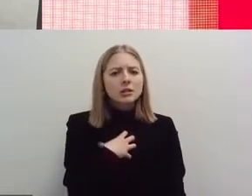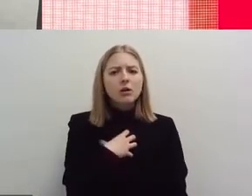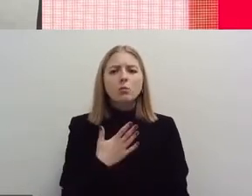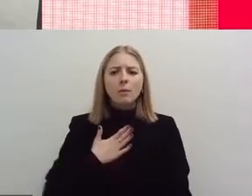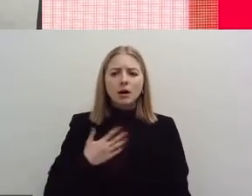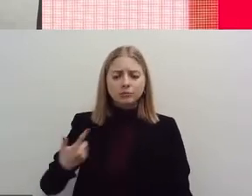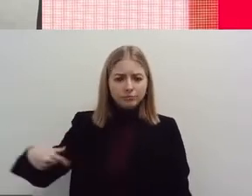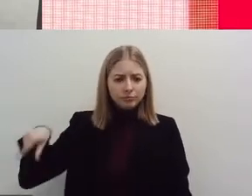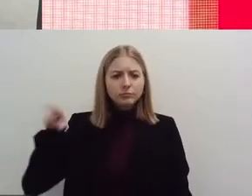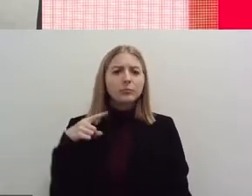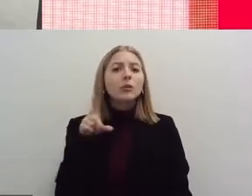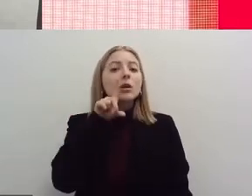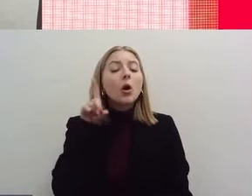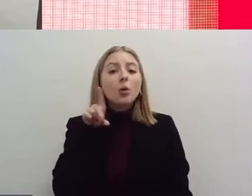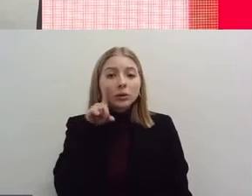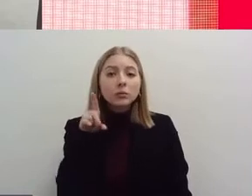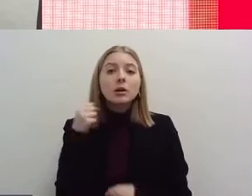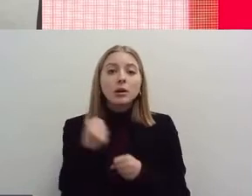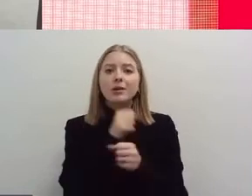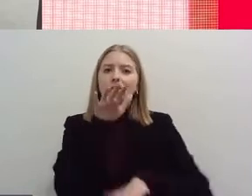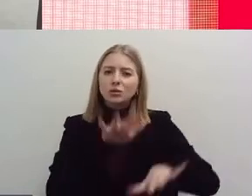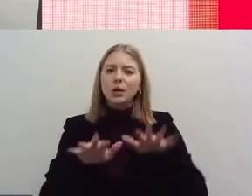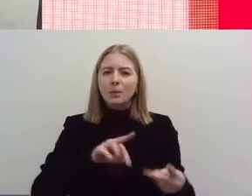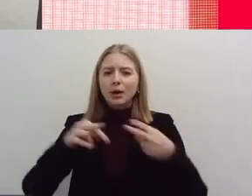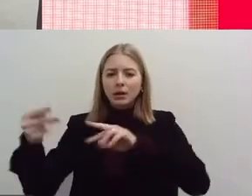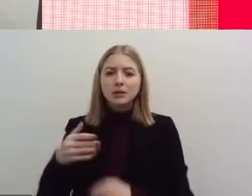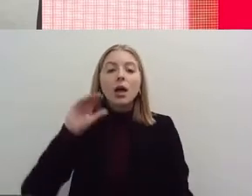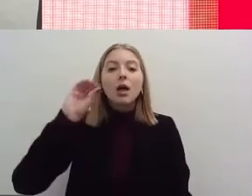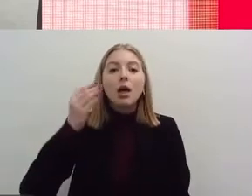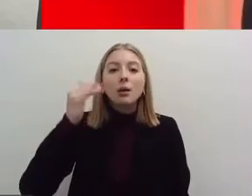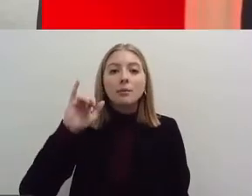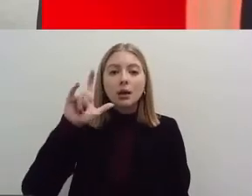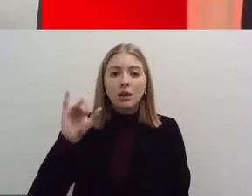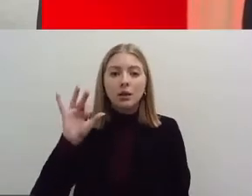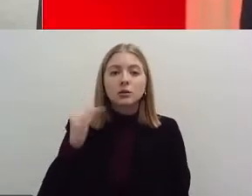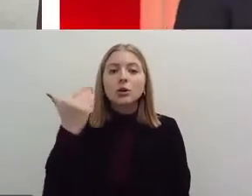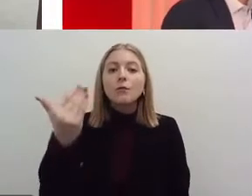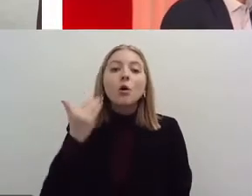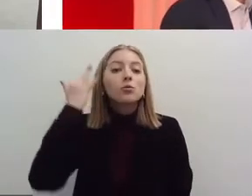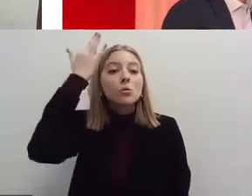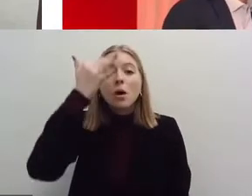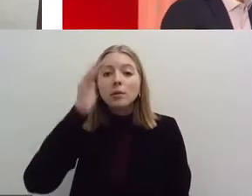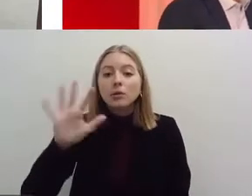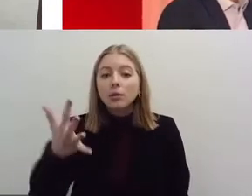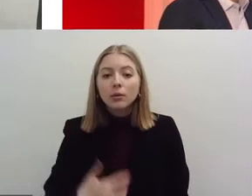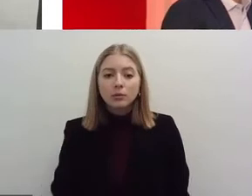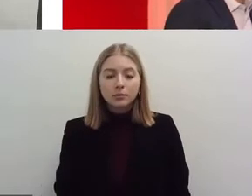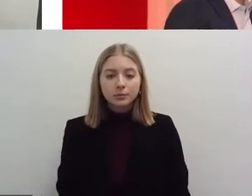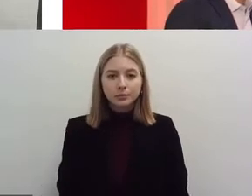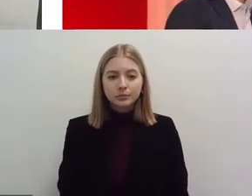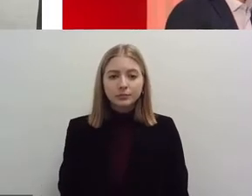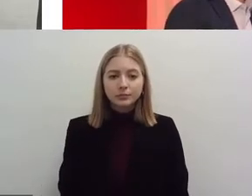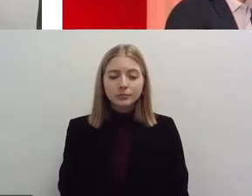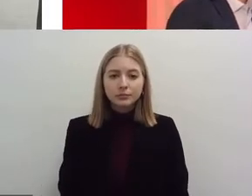Emilis, what would you say to round out the first phase of this discussion? Well, first, first of all, I'm very thankful to be invited